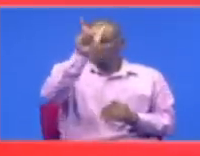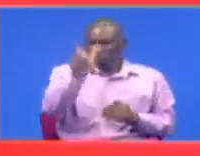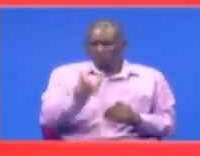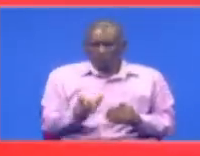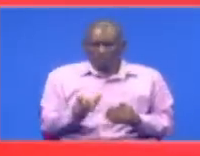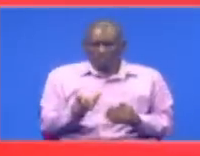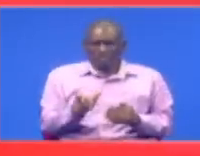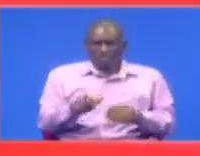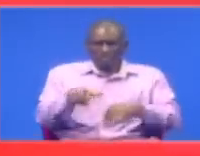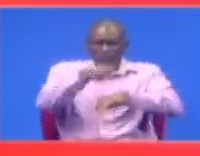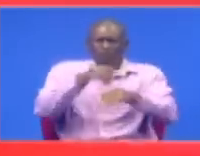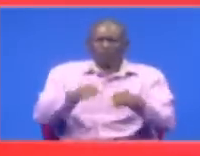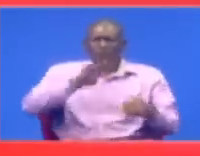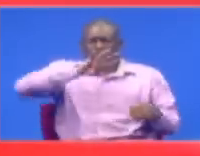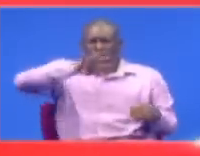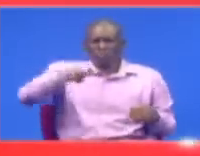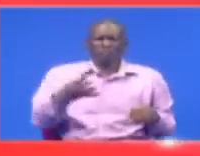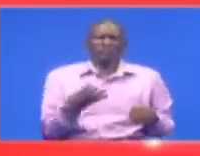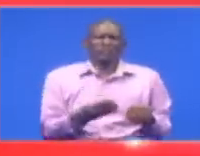was